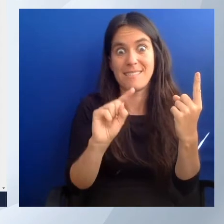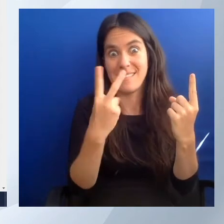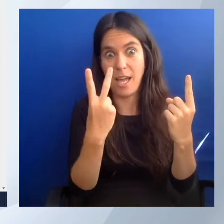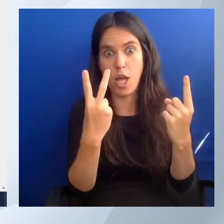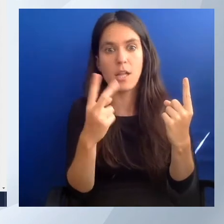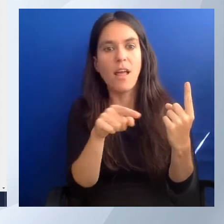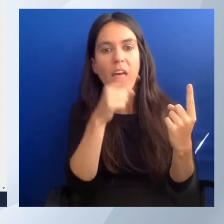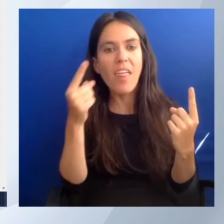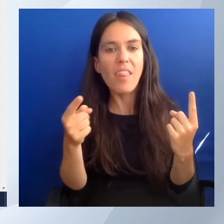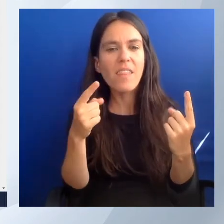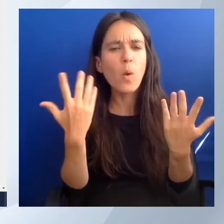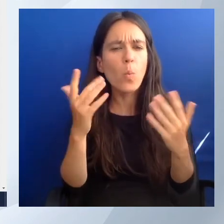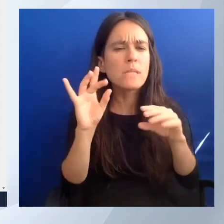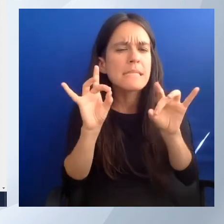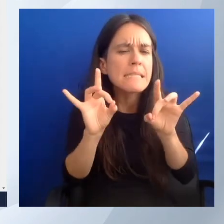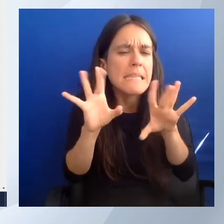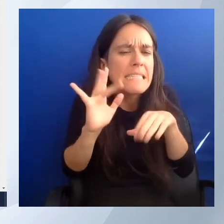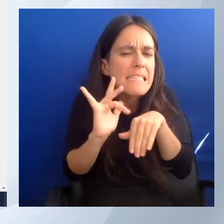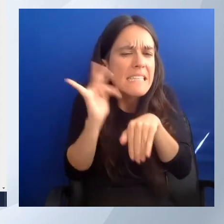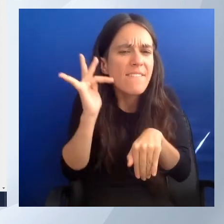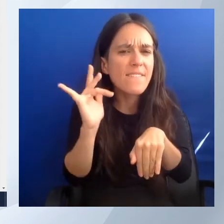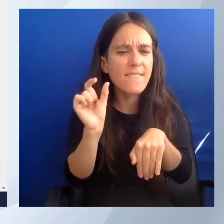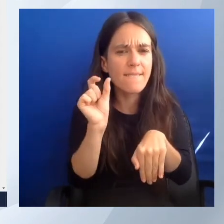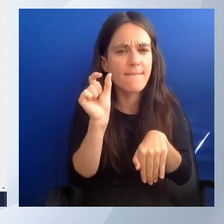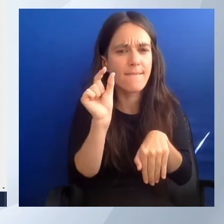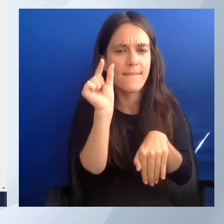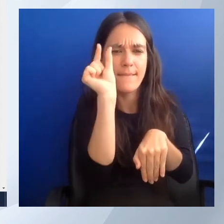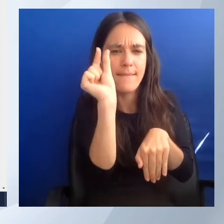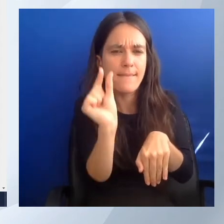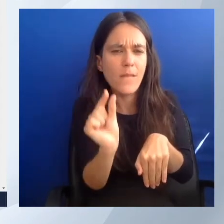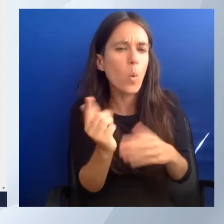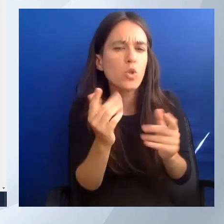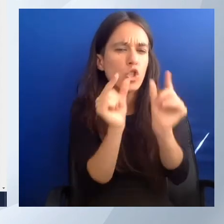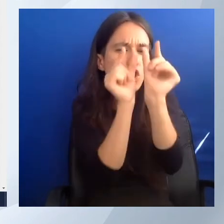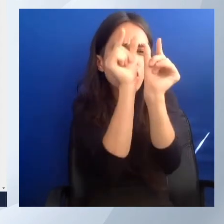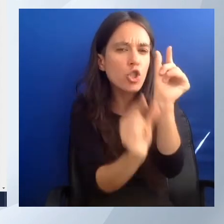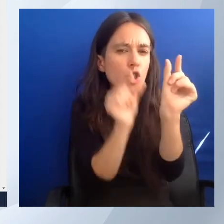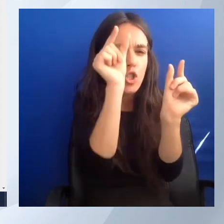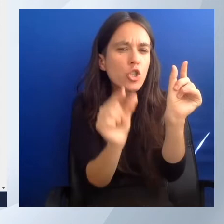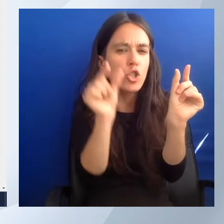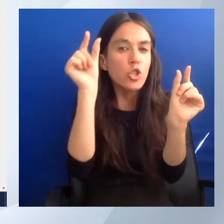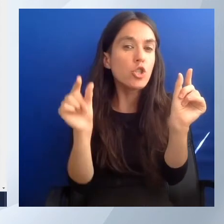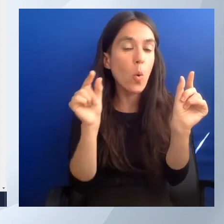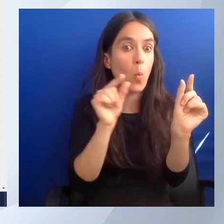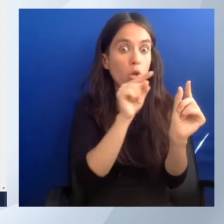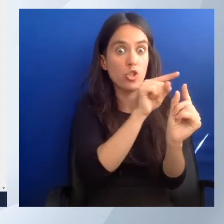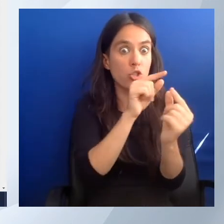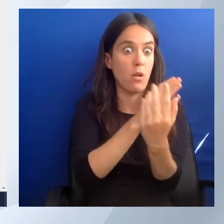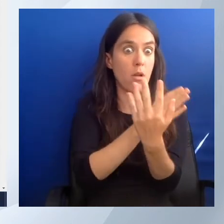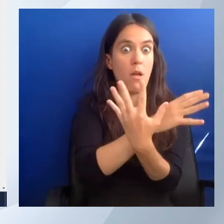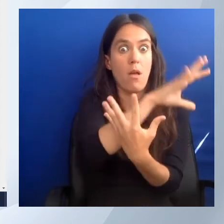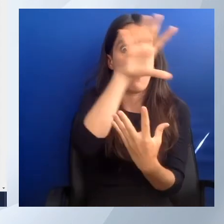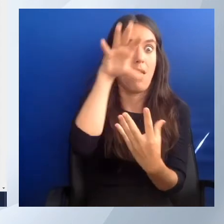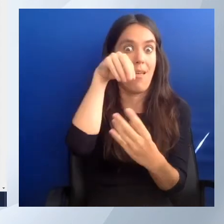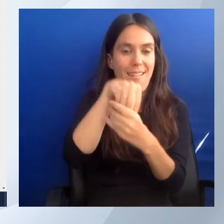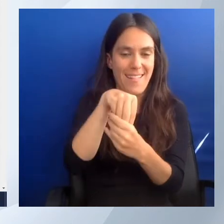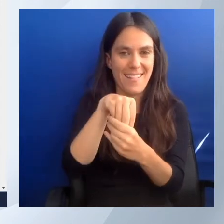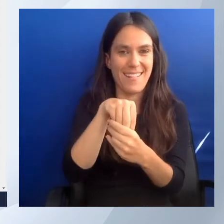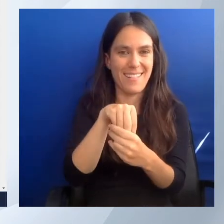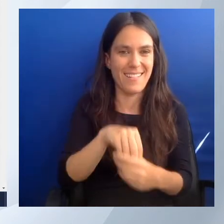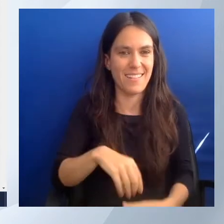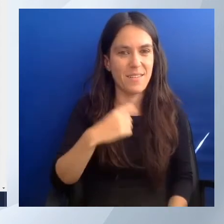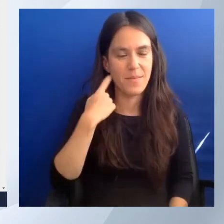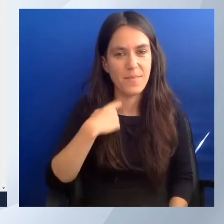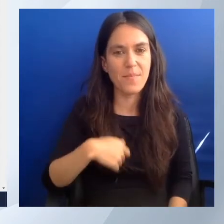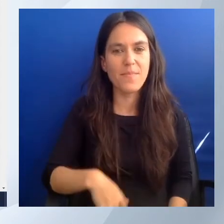optimize the model in terms of fairness. This final bit seems like a bit weird. At least to me, it